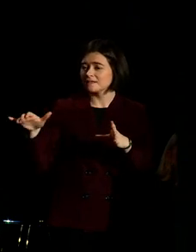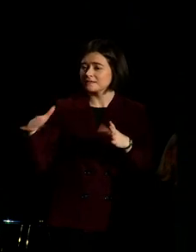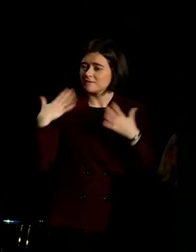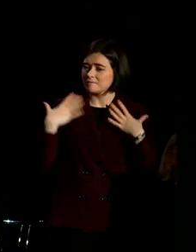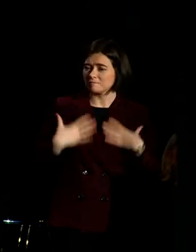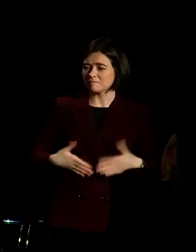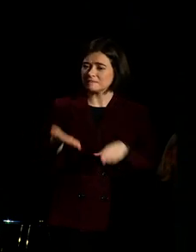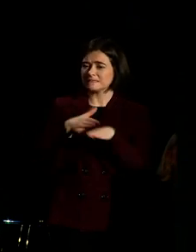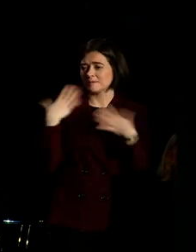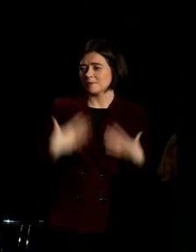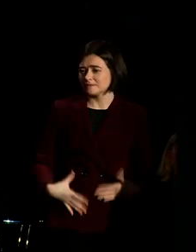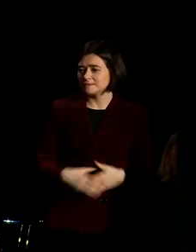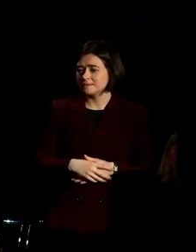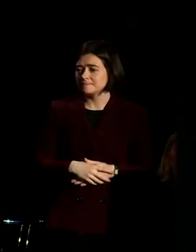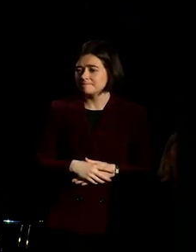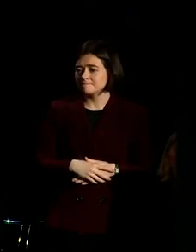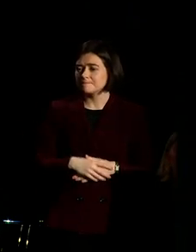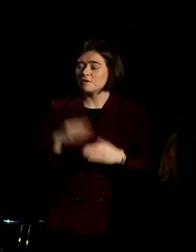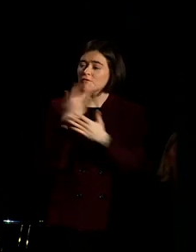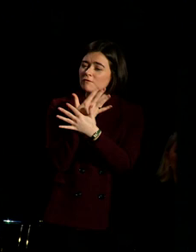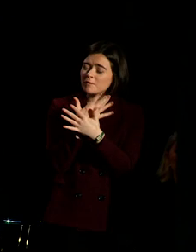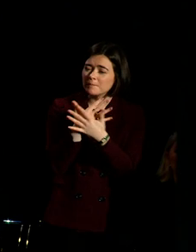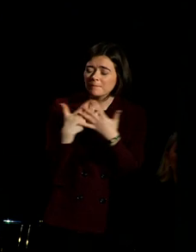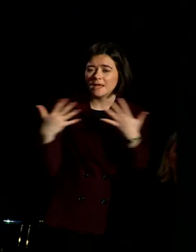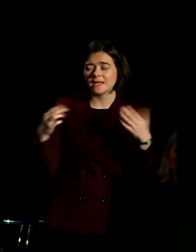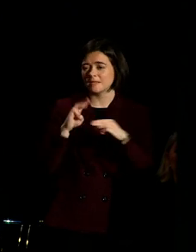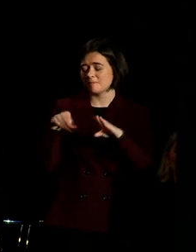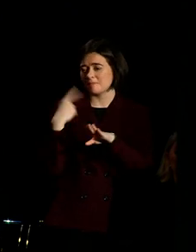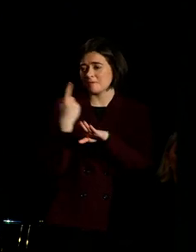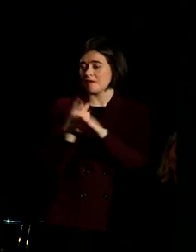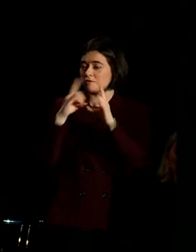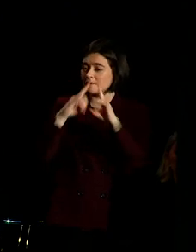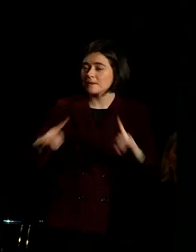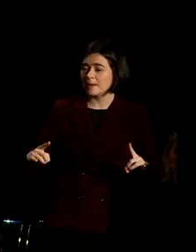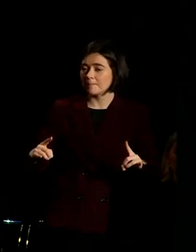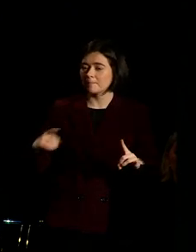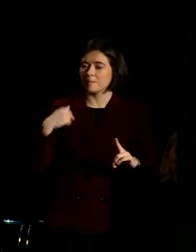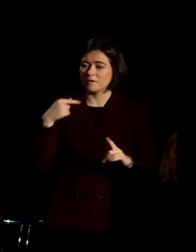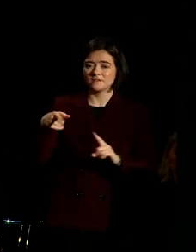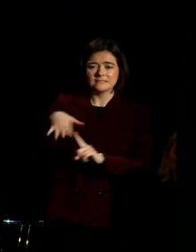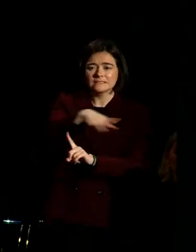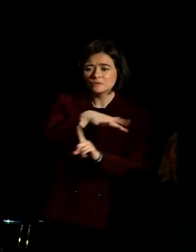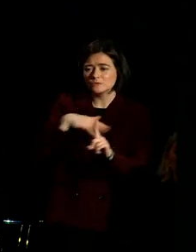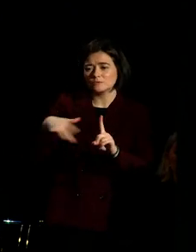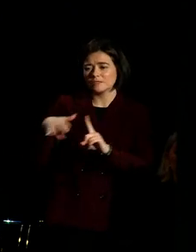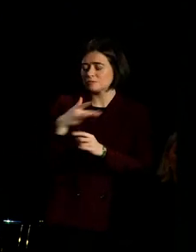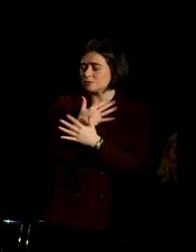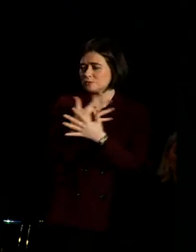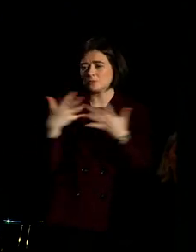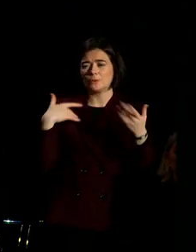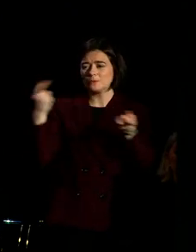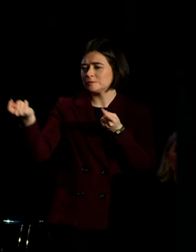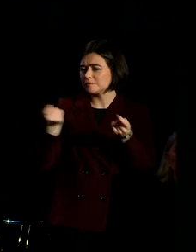decomposing corpses. From many prisoners in Belgian Belsen, The conditions were too much to